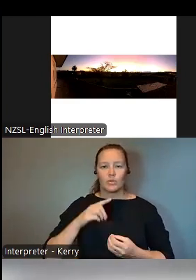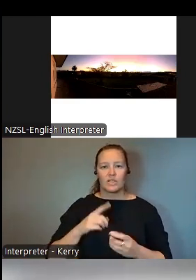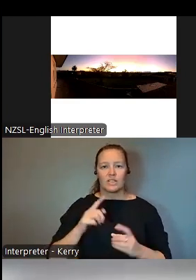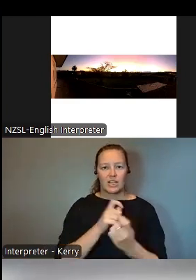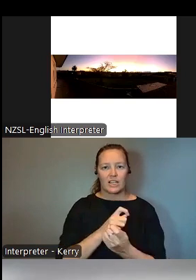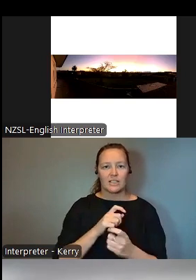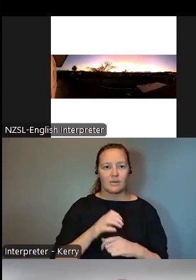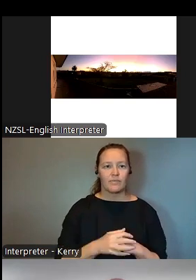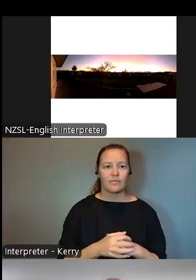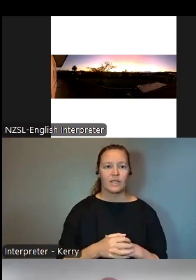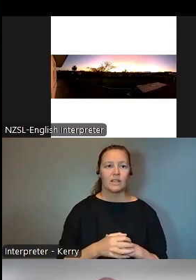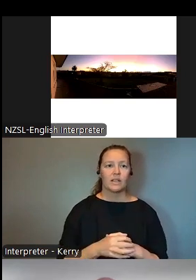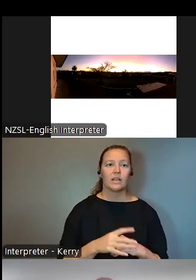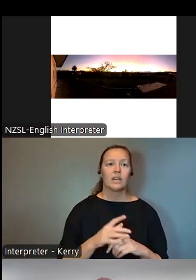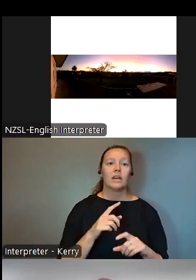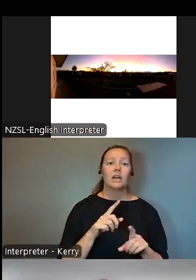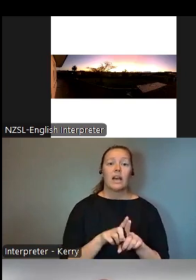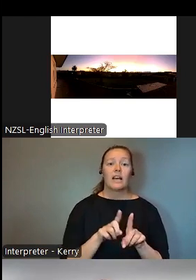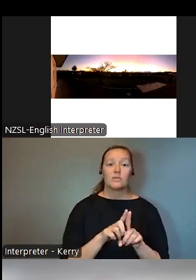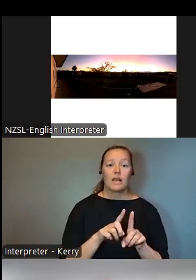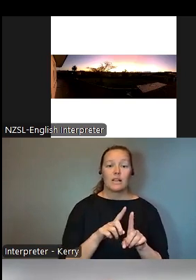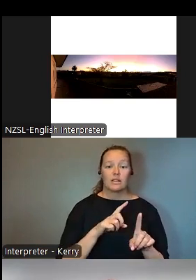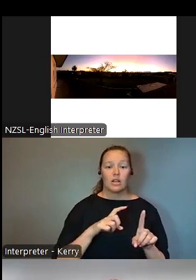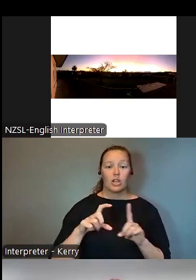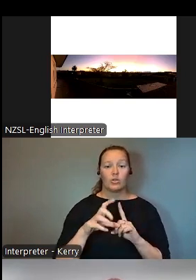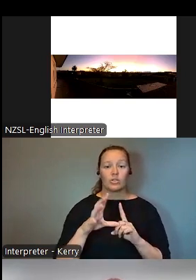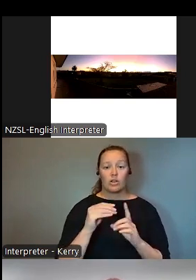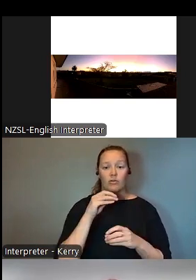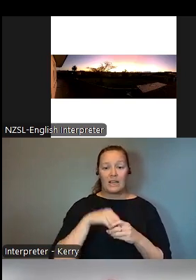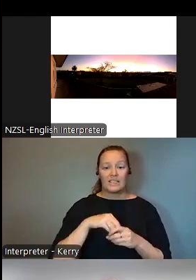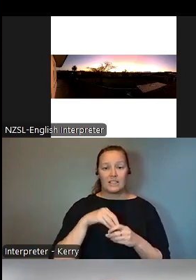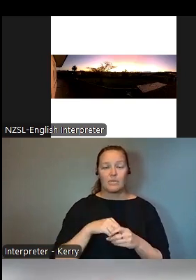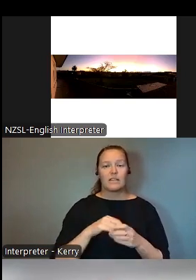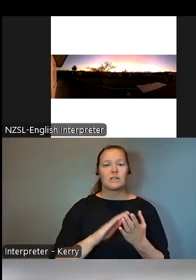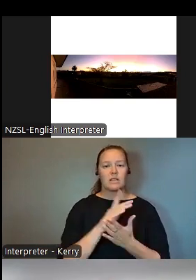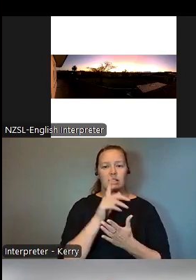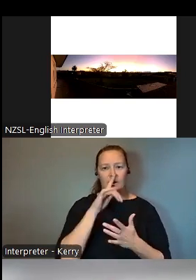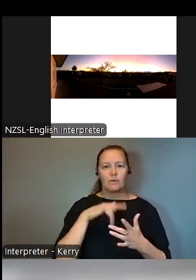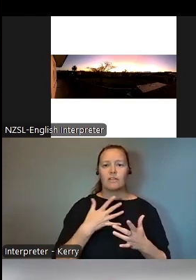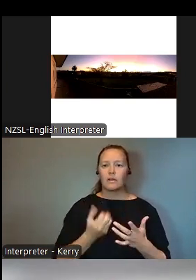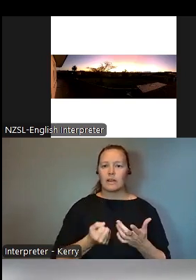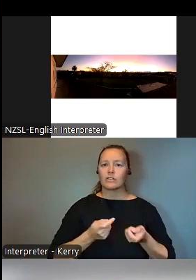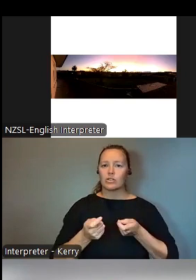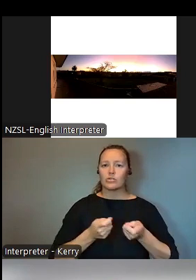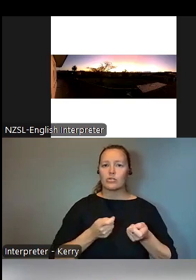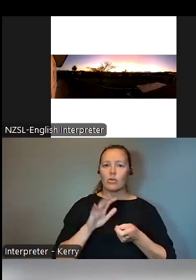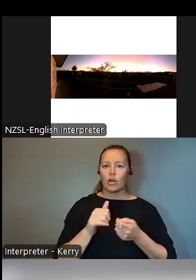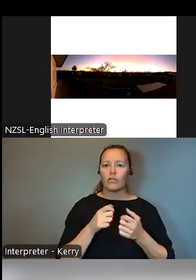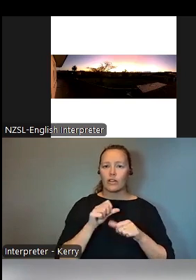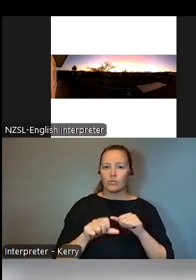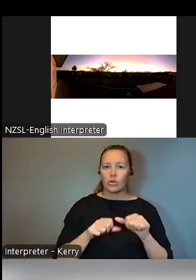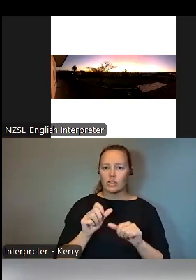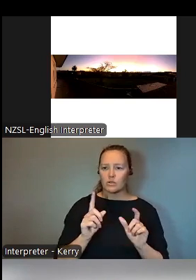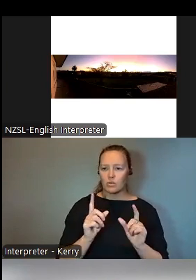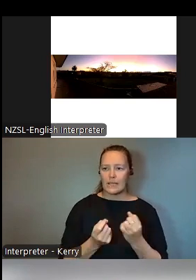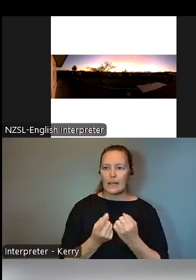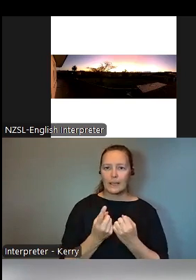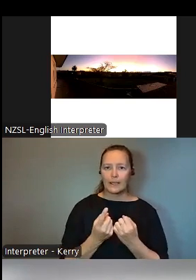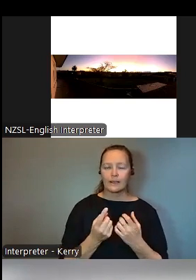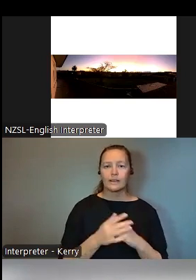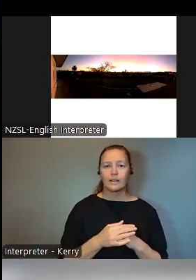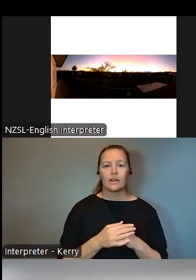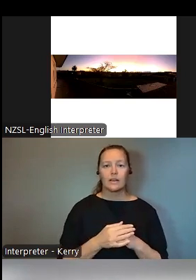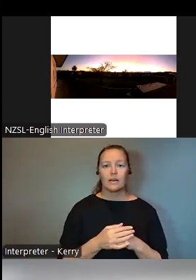of participation also helps people feel that they're in control of what's happening to them. And if human beings